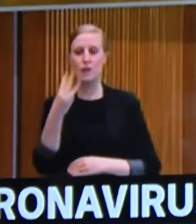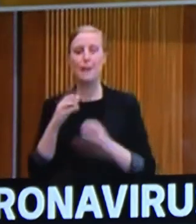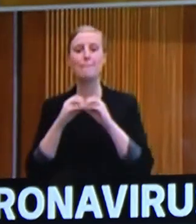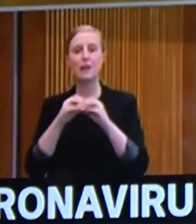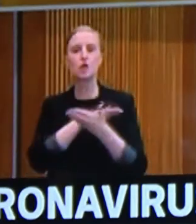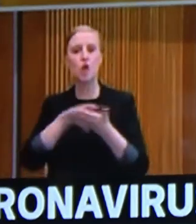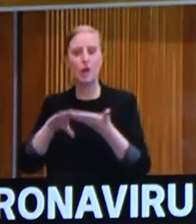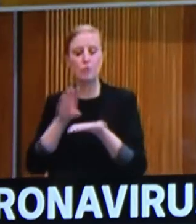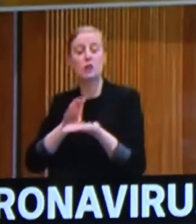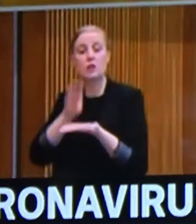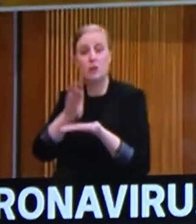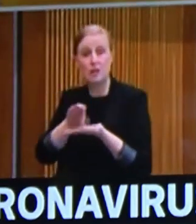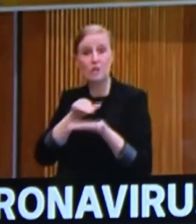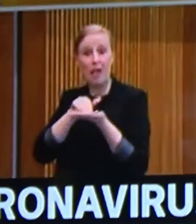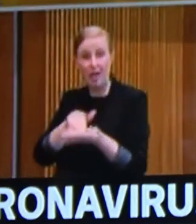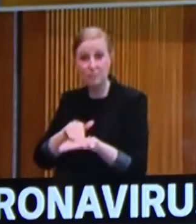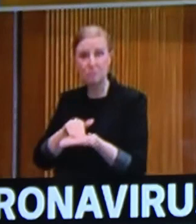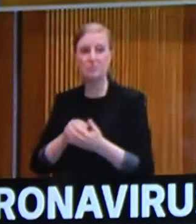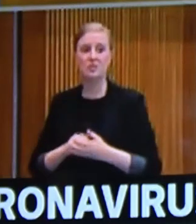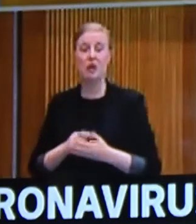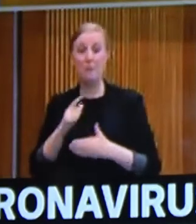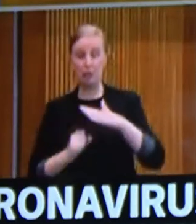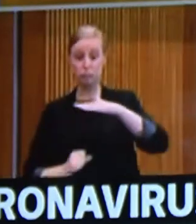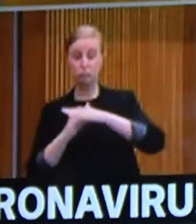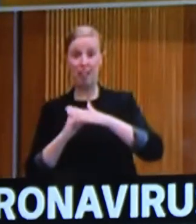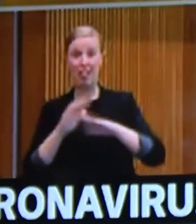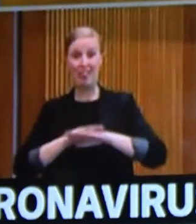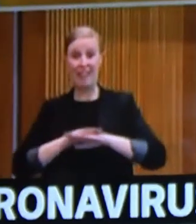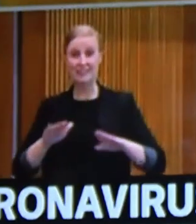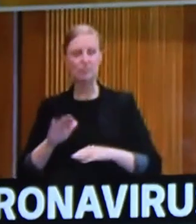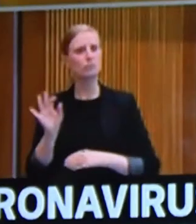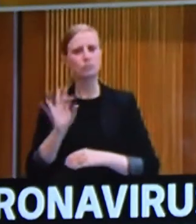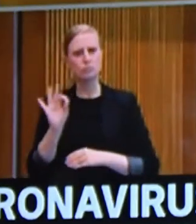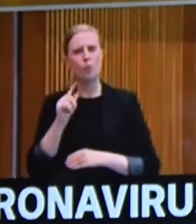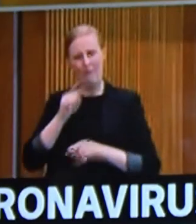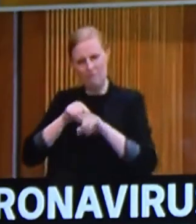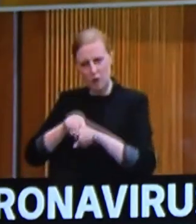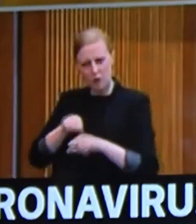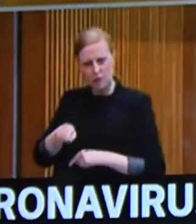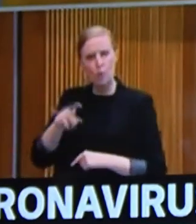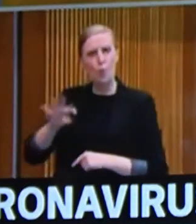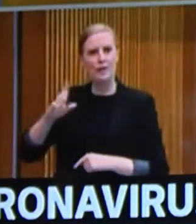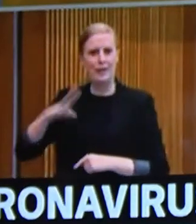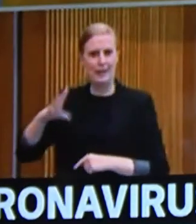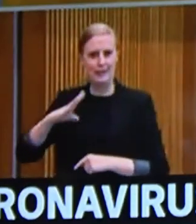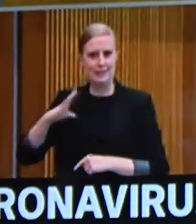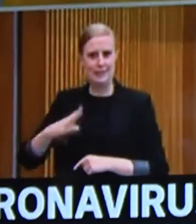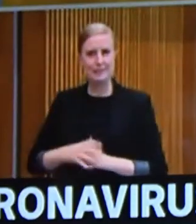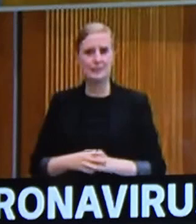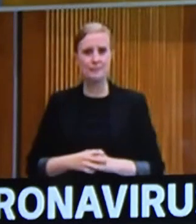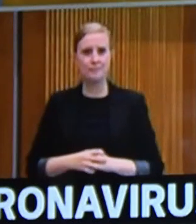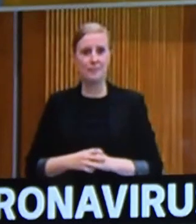If it turns out that it's not that expensive, then those funds will be available for other activities. That takes our total